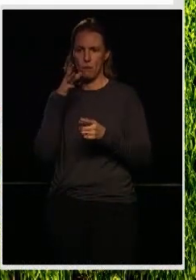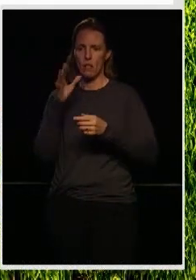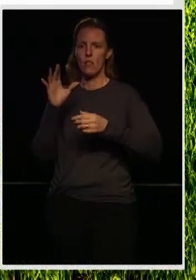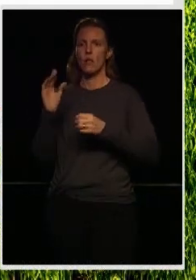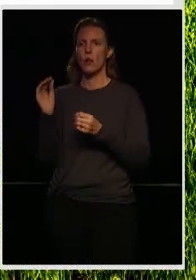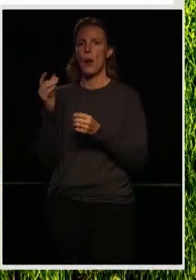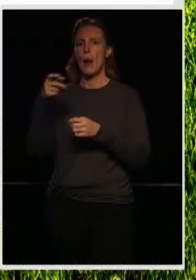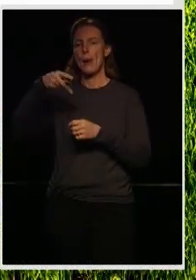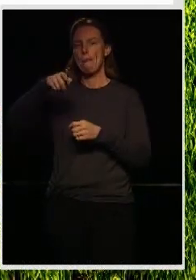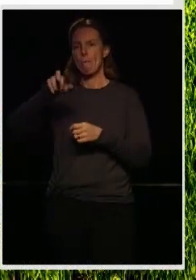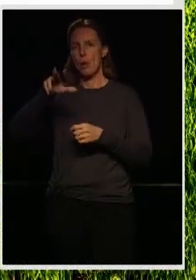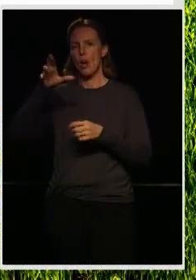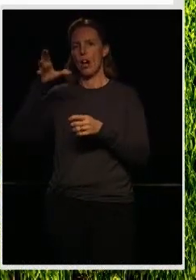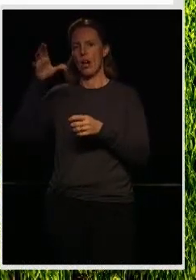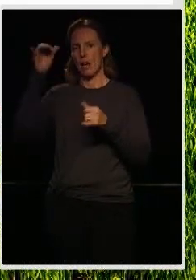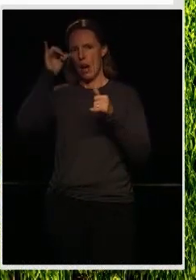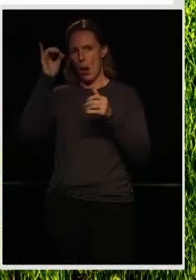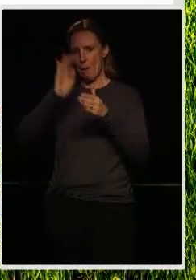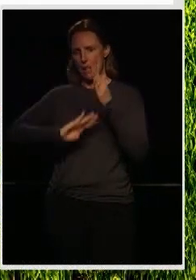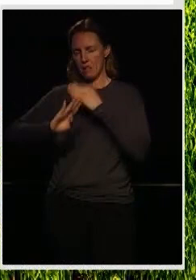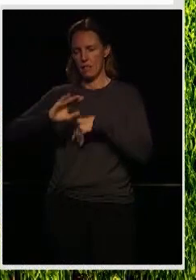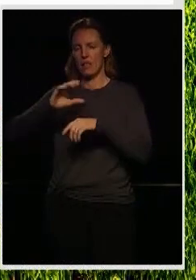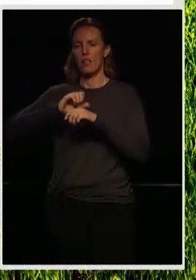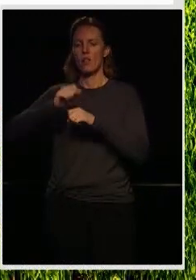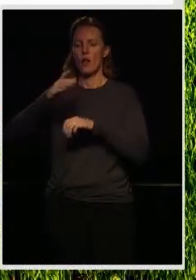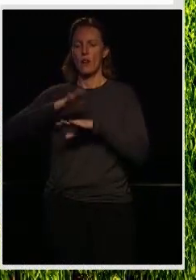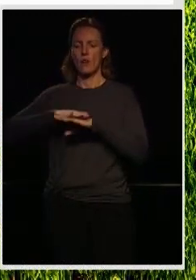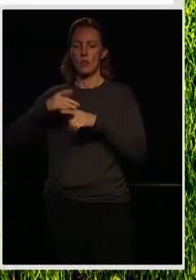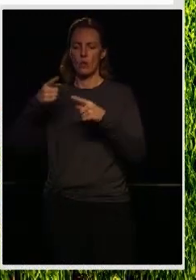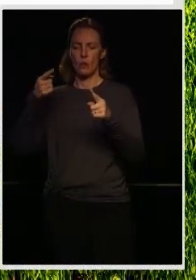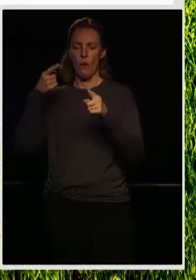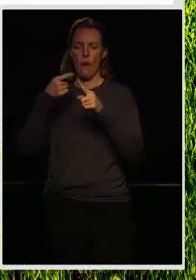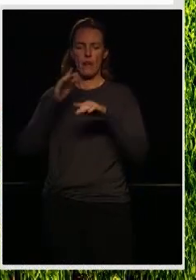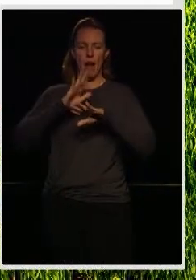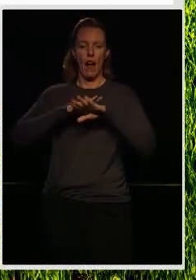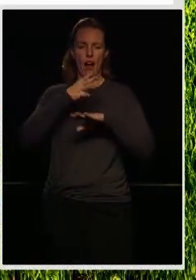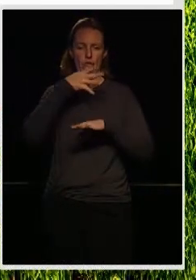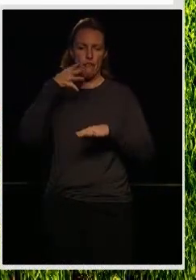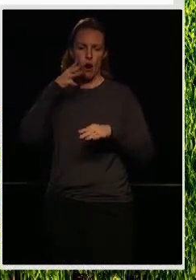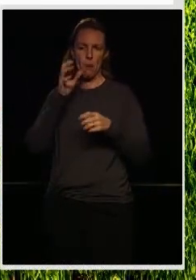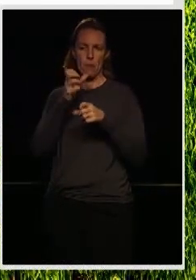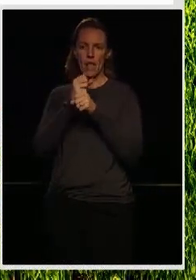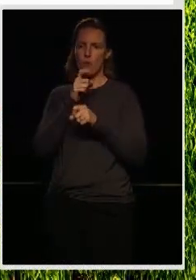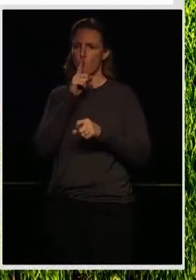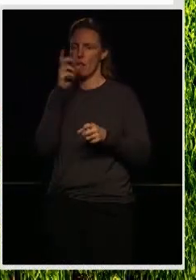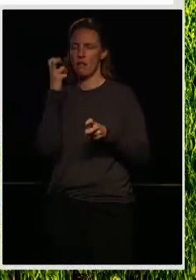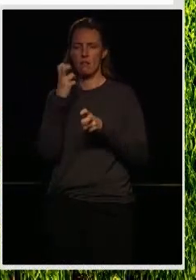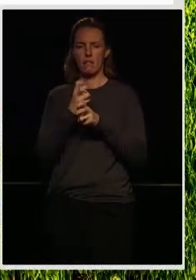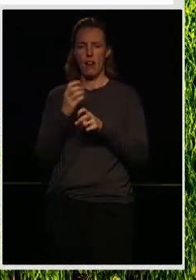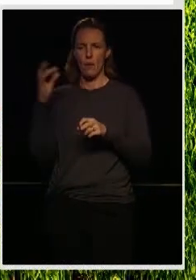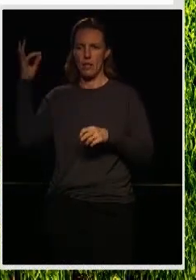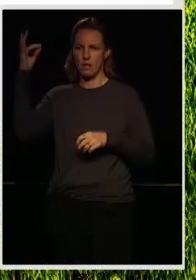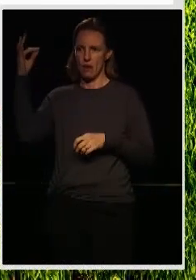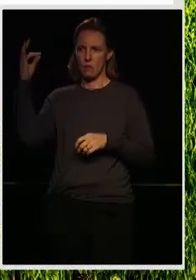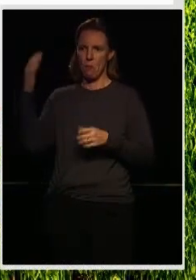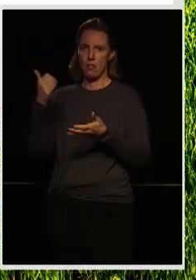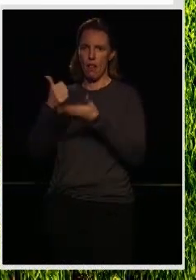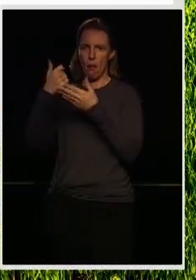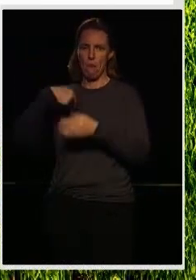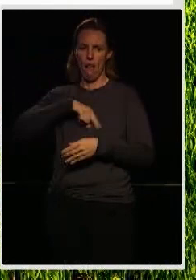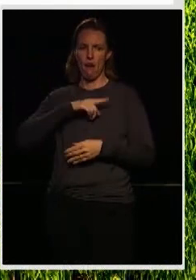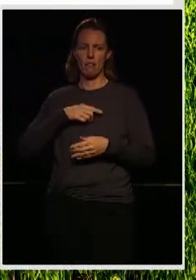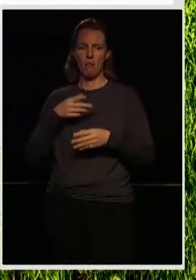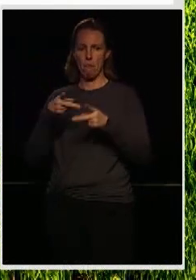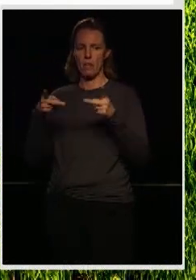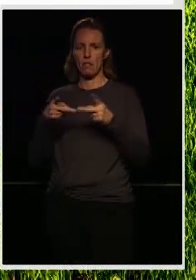we're targeting early adopter farms to get on-farm, gain really solid testimonials that will help us position us and help